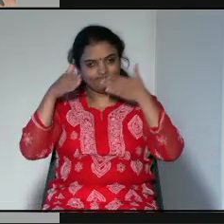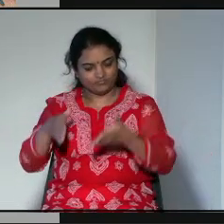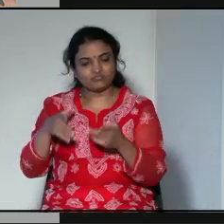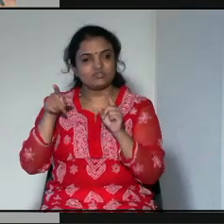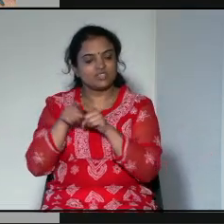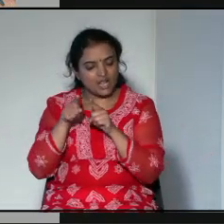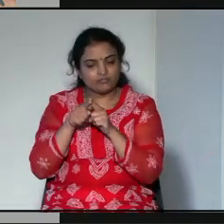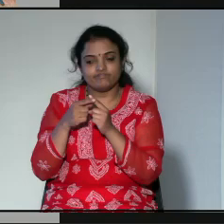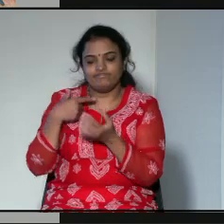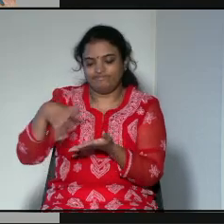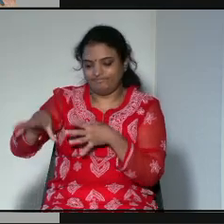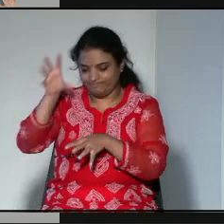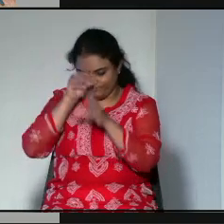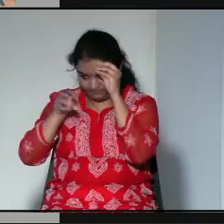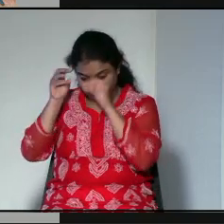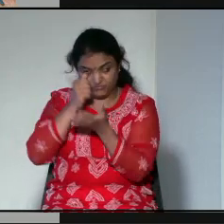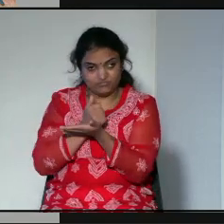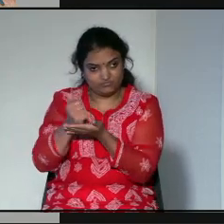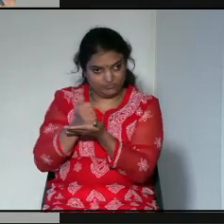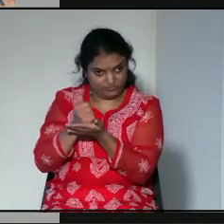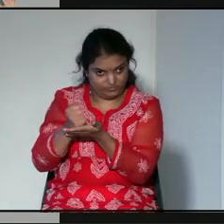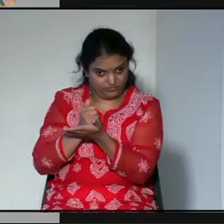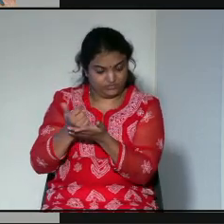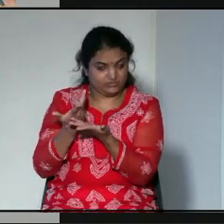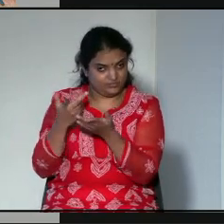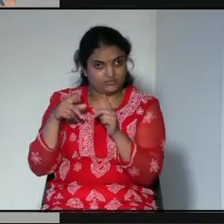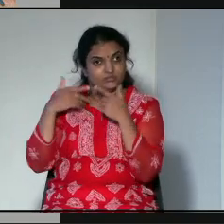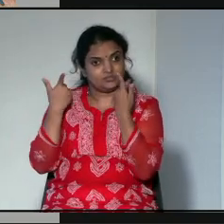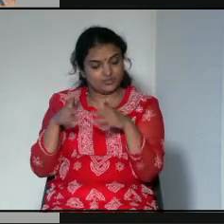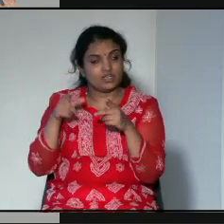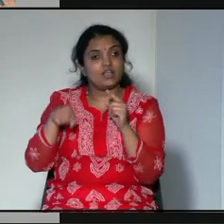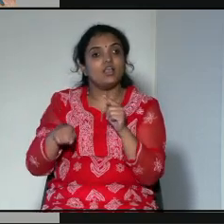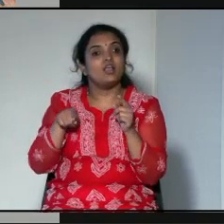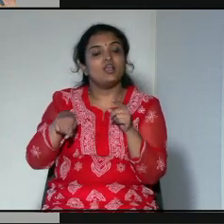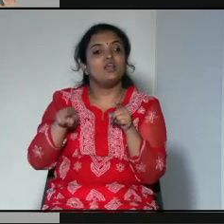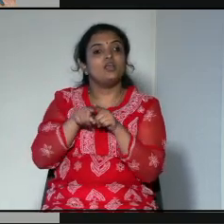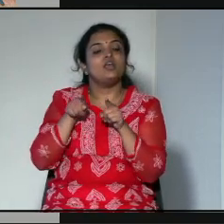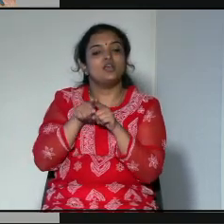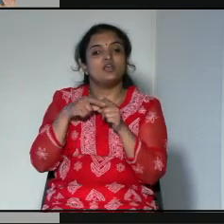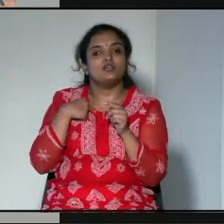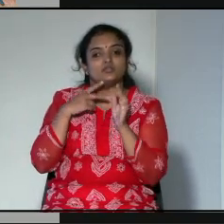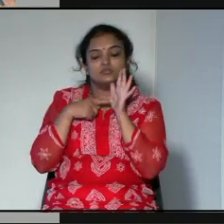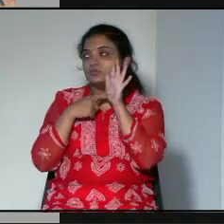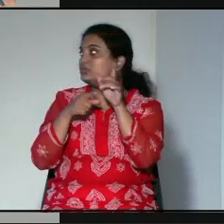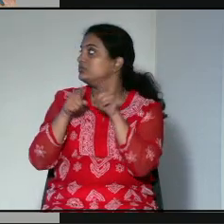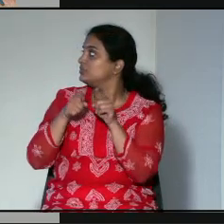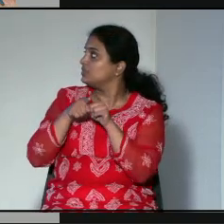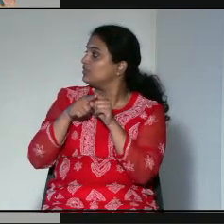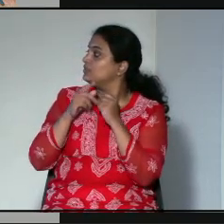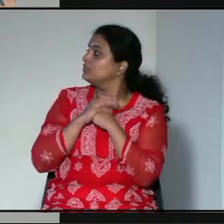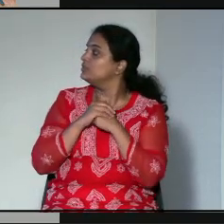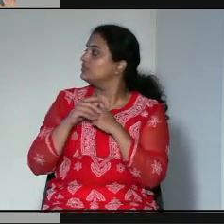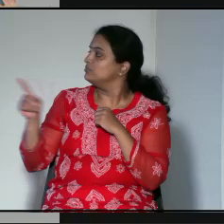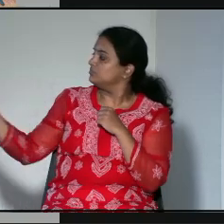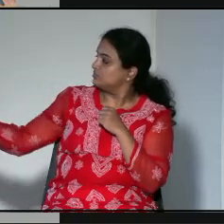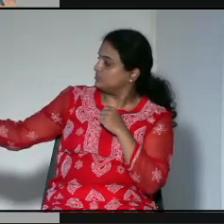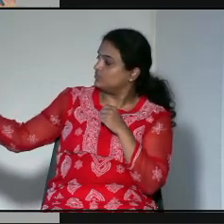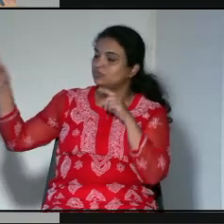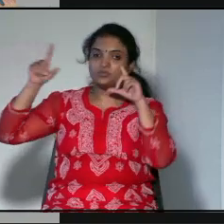of her training. And below we see her portrait of Afandi's wife, Mariati Afandi. And